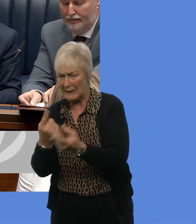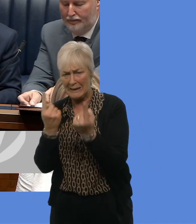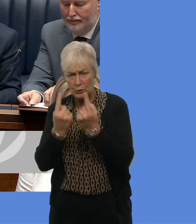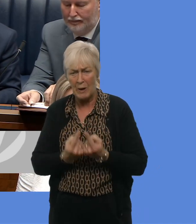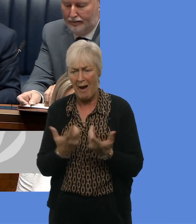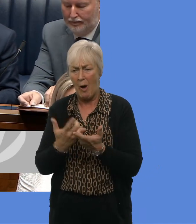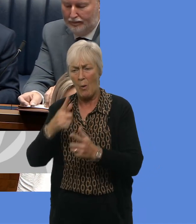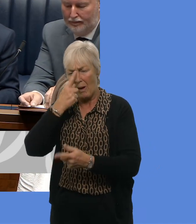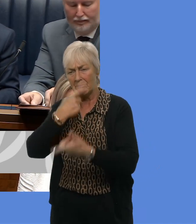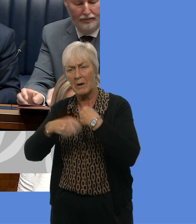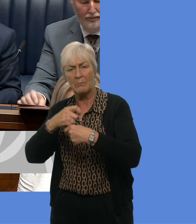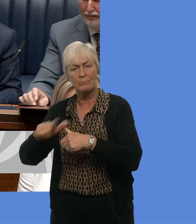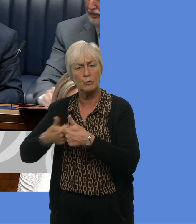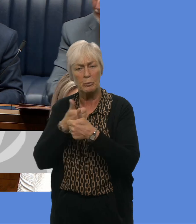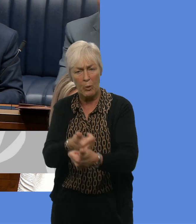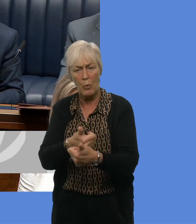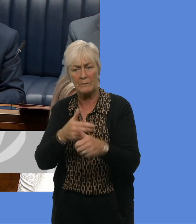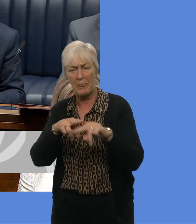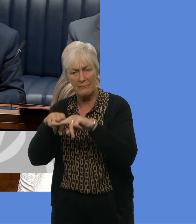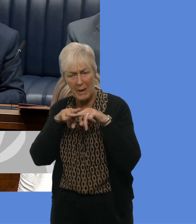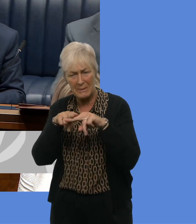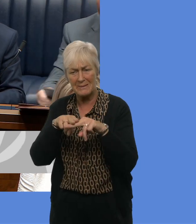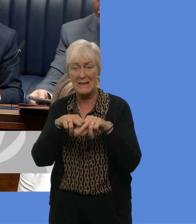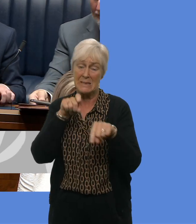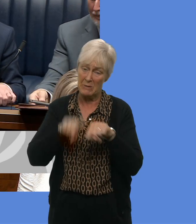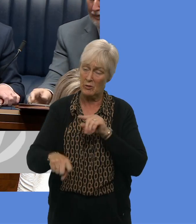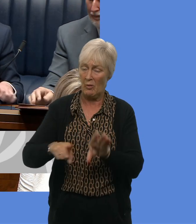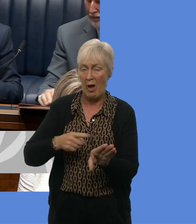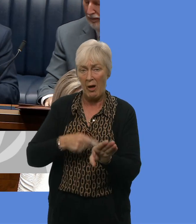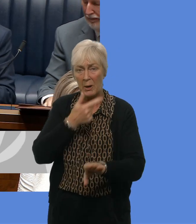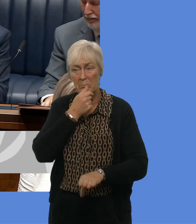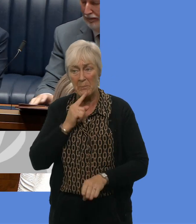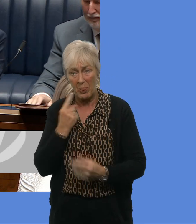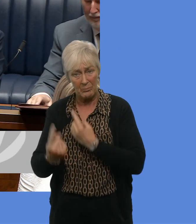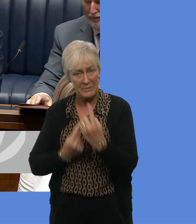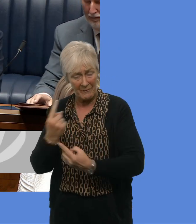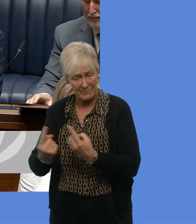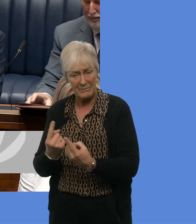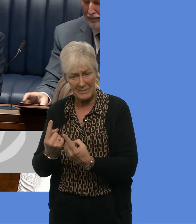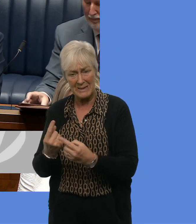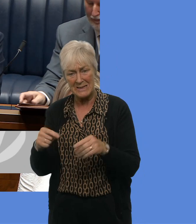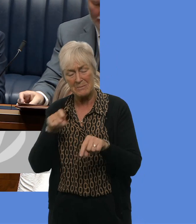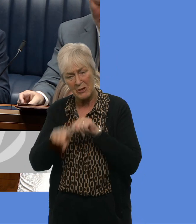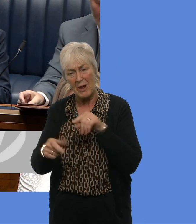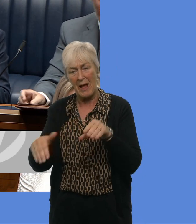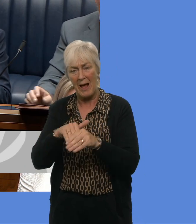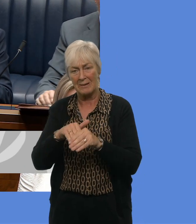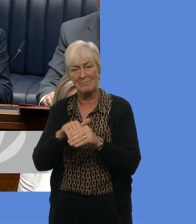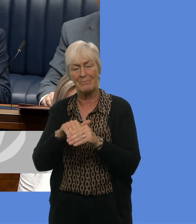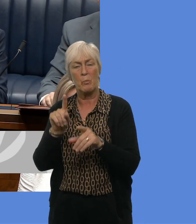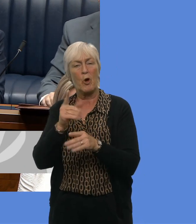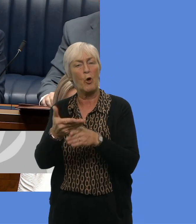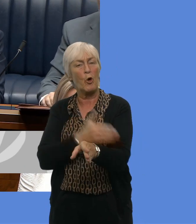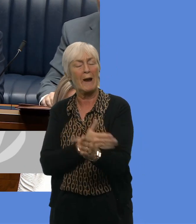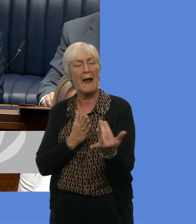support families and the young people in particular. especially in that early intervention, because all of